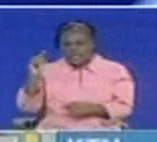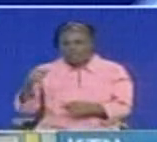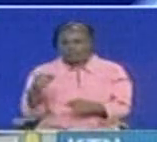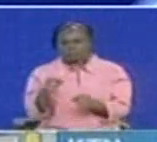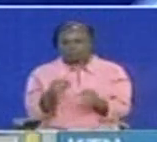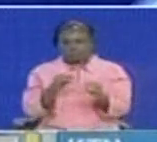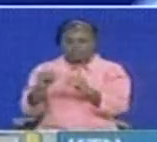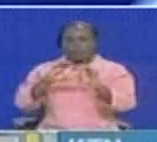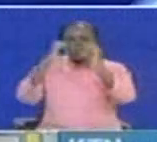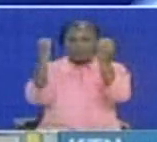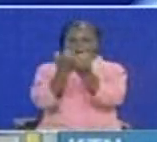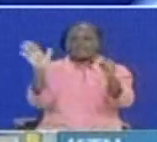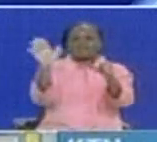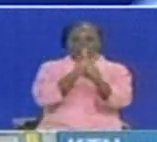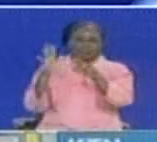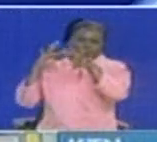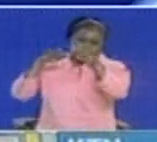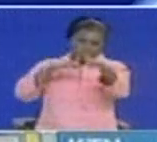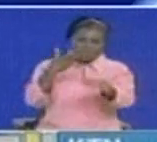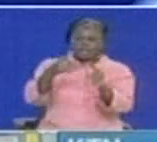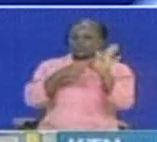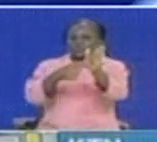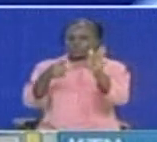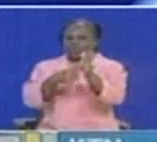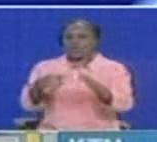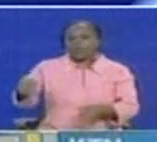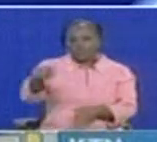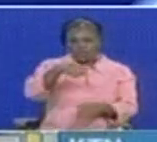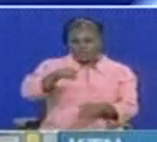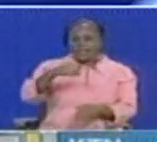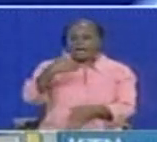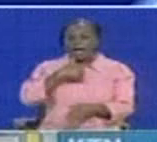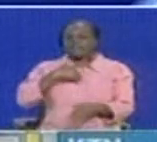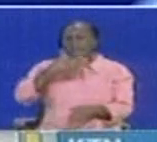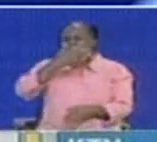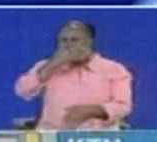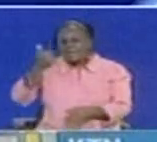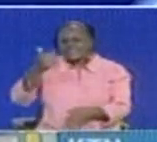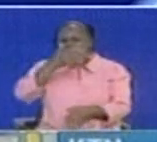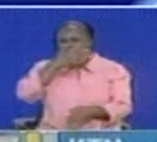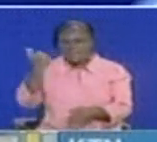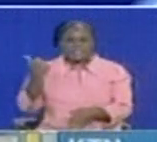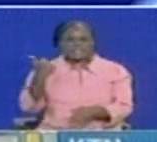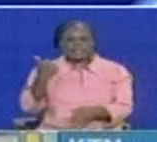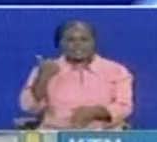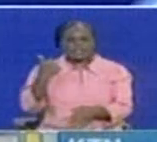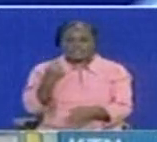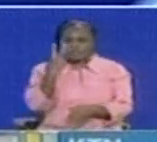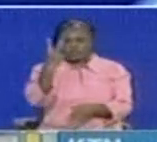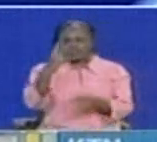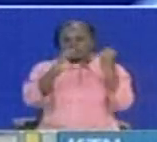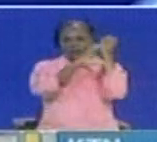from all over the world on the mall. And we're going to have the best part of the mall, the two